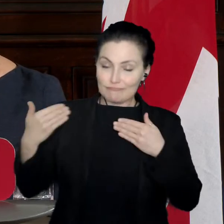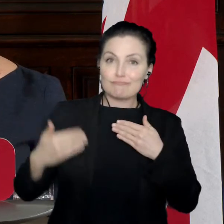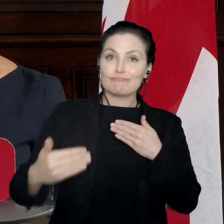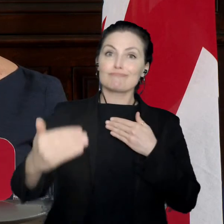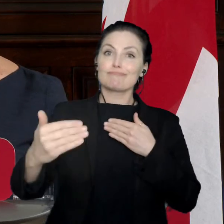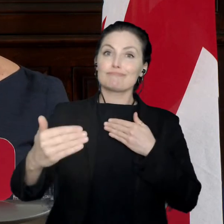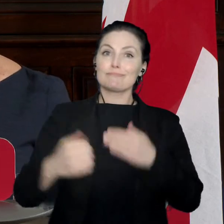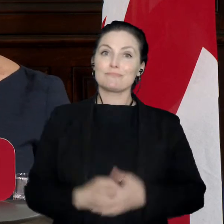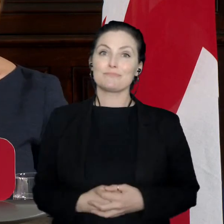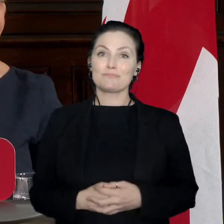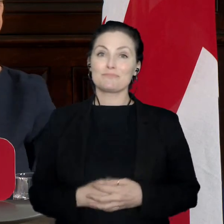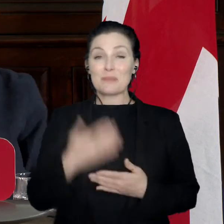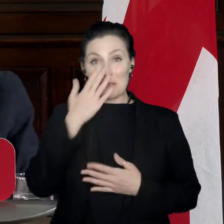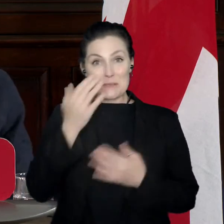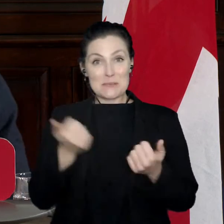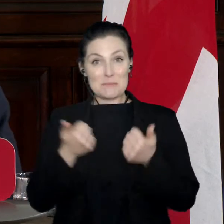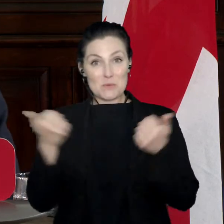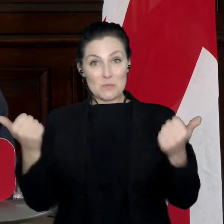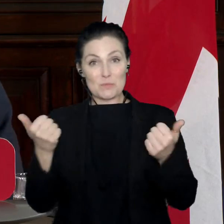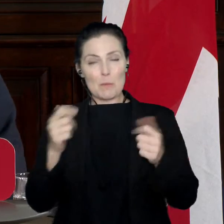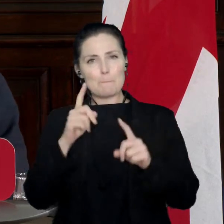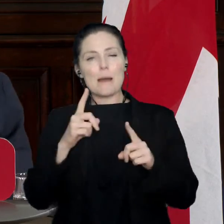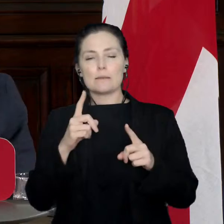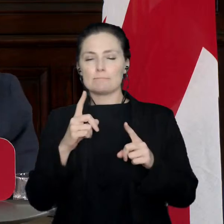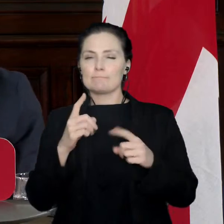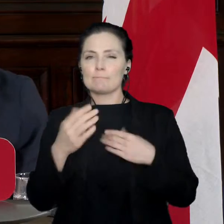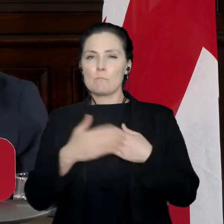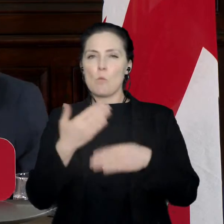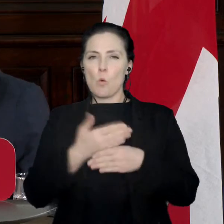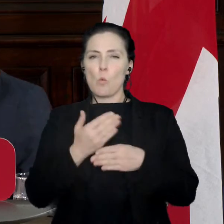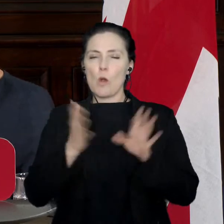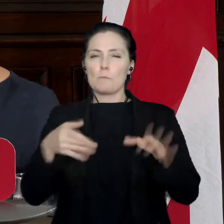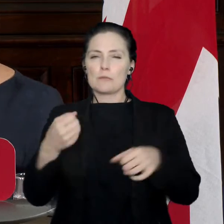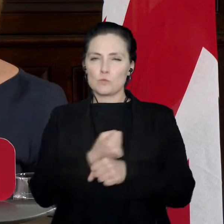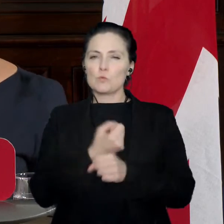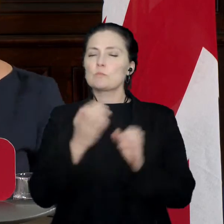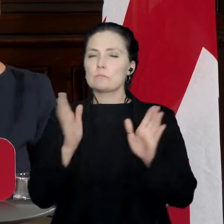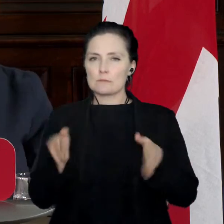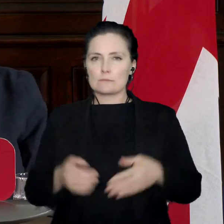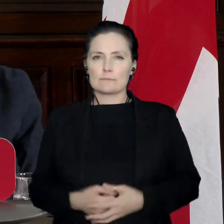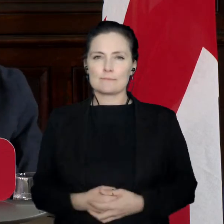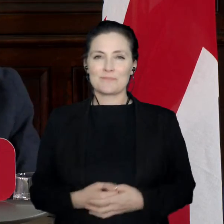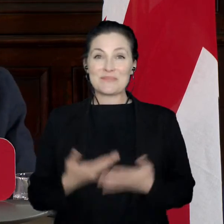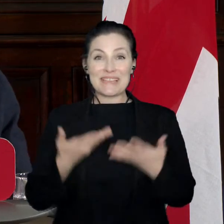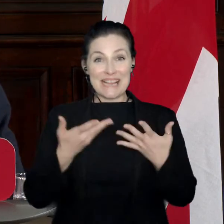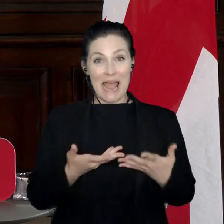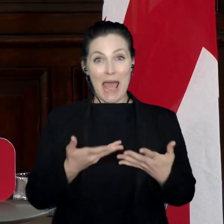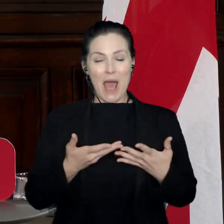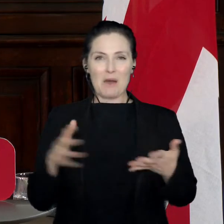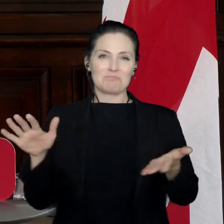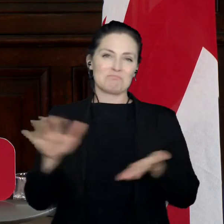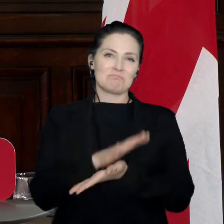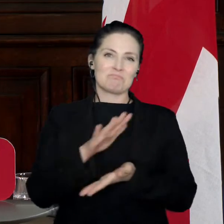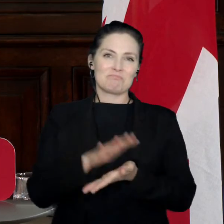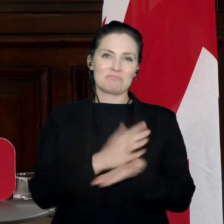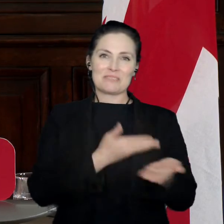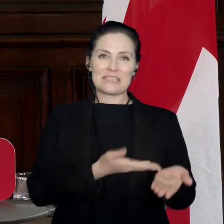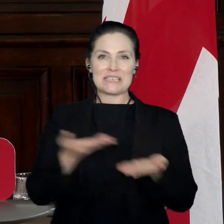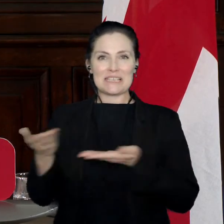we have still got further to go. And I am now absolutely delighted to introduce